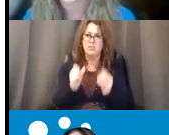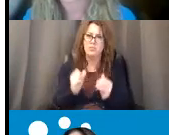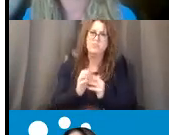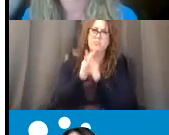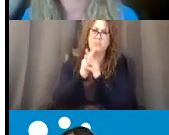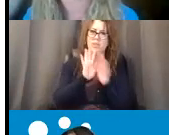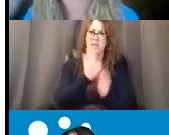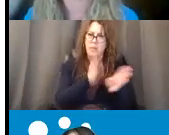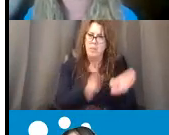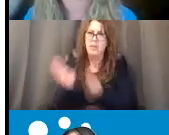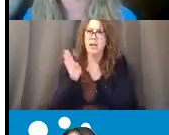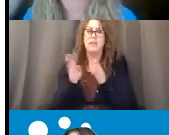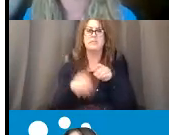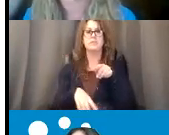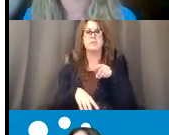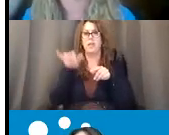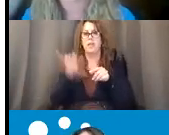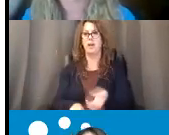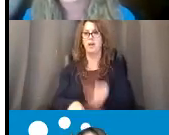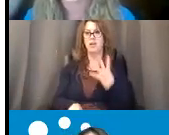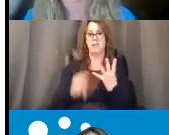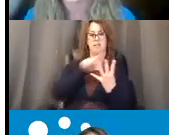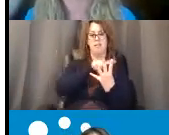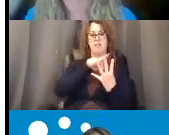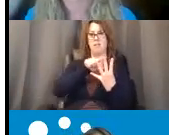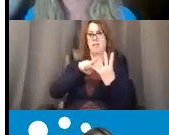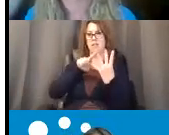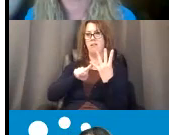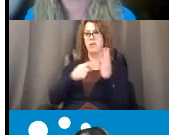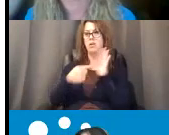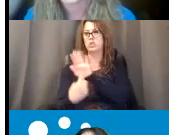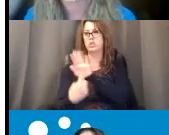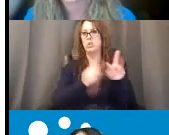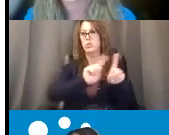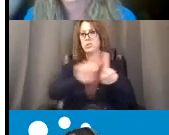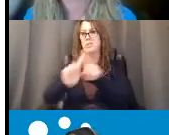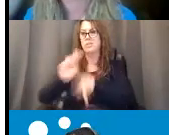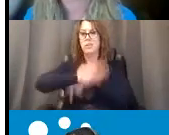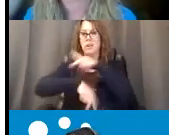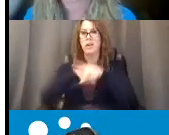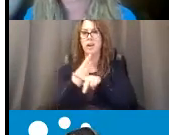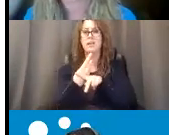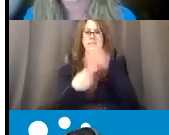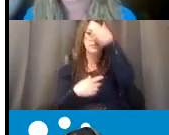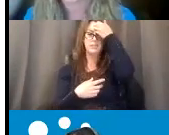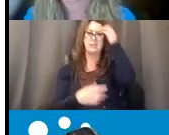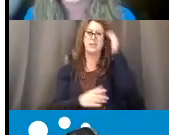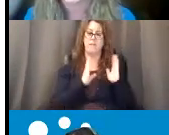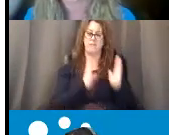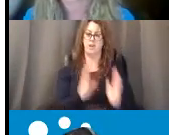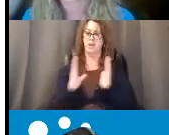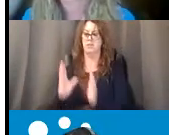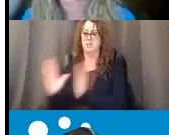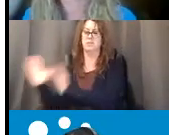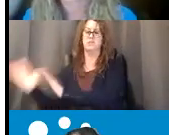the bottom represent the types of phases we've defined to understand the levels of readiness for implementing a comprehensive